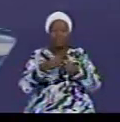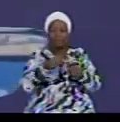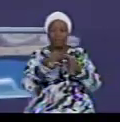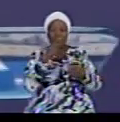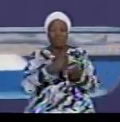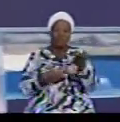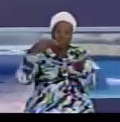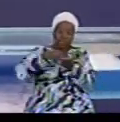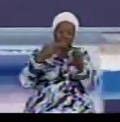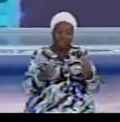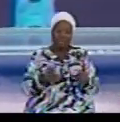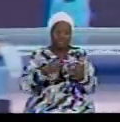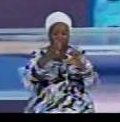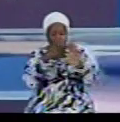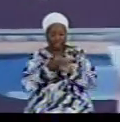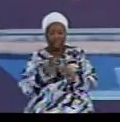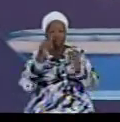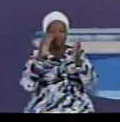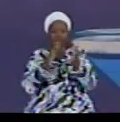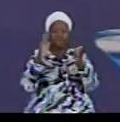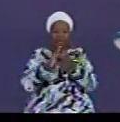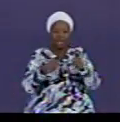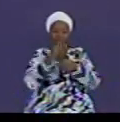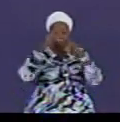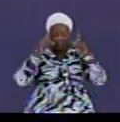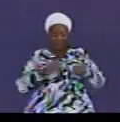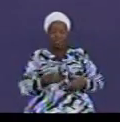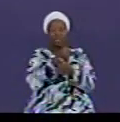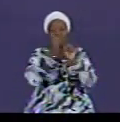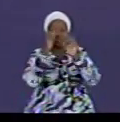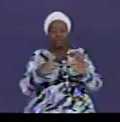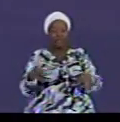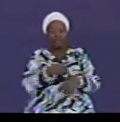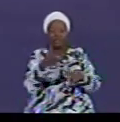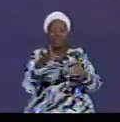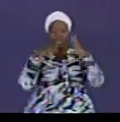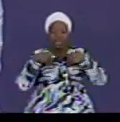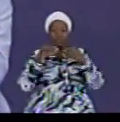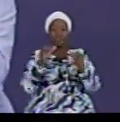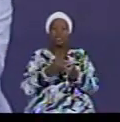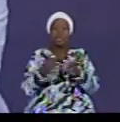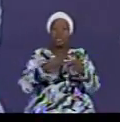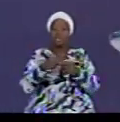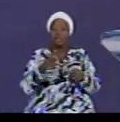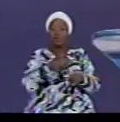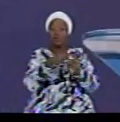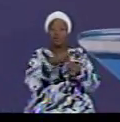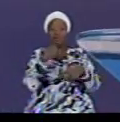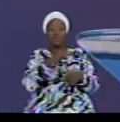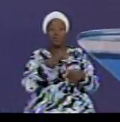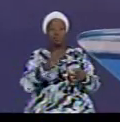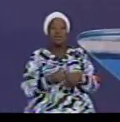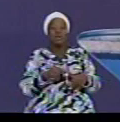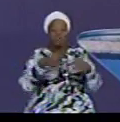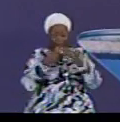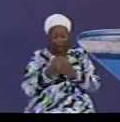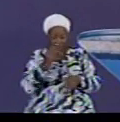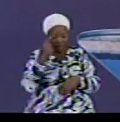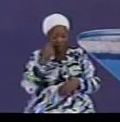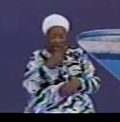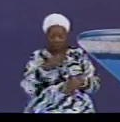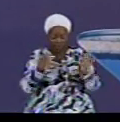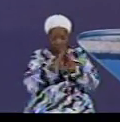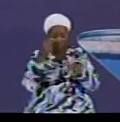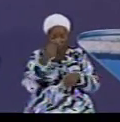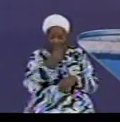up now and receive Jesus as your personal Savior, they accepted. When he told them, bow your head, close your